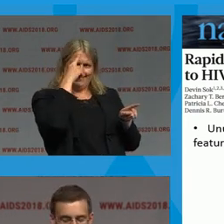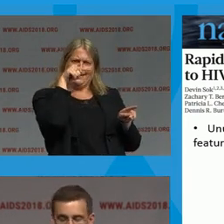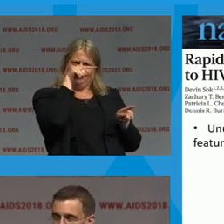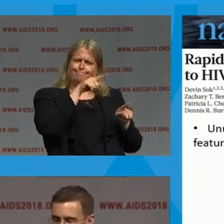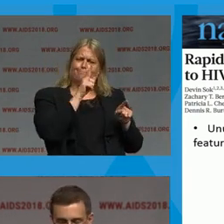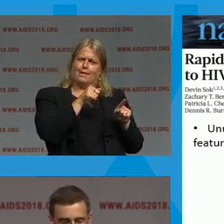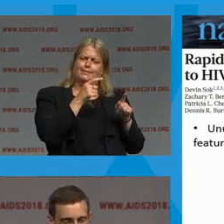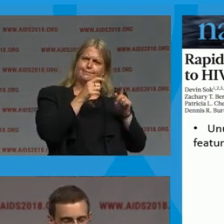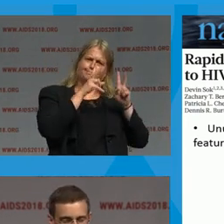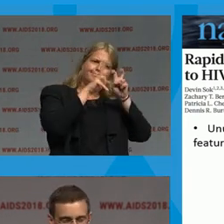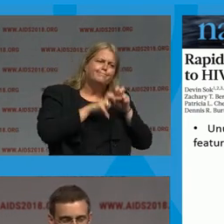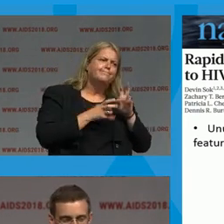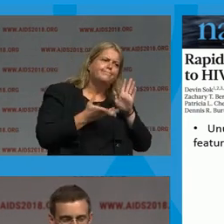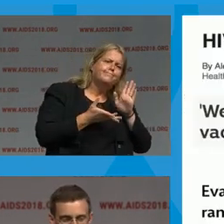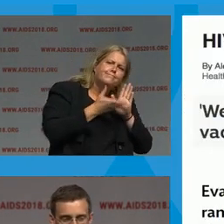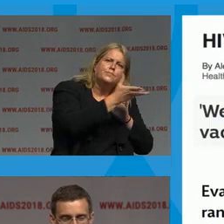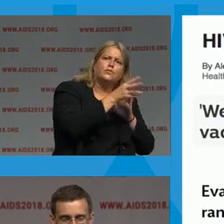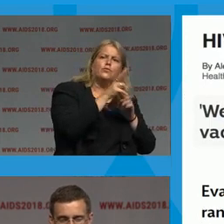for vaccines.